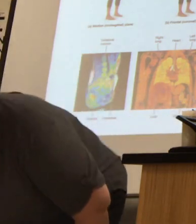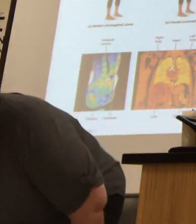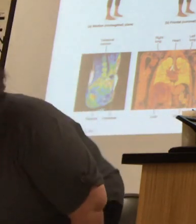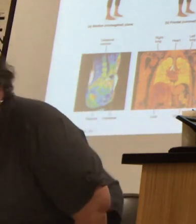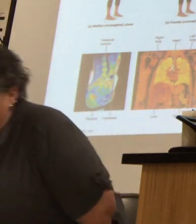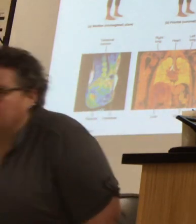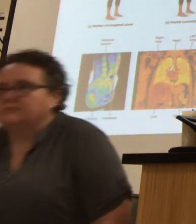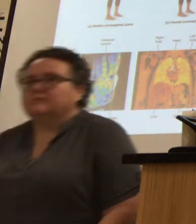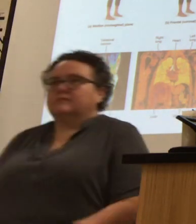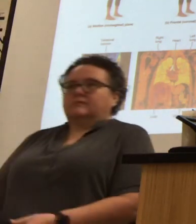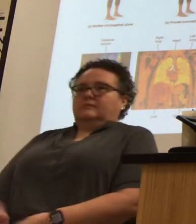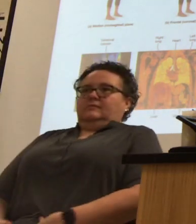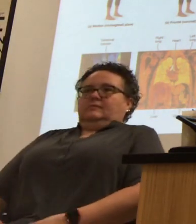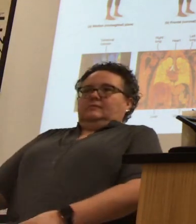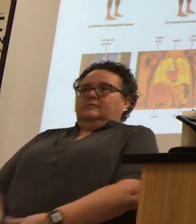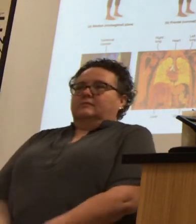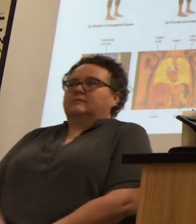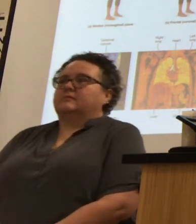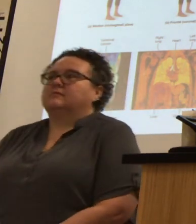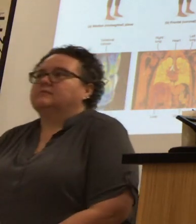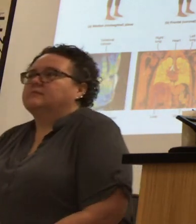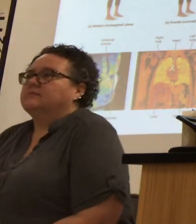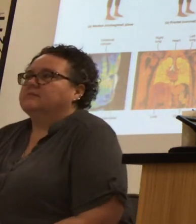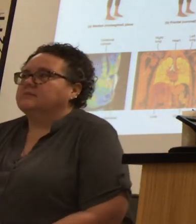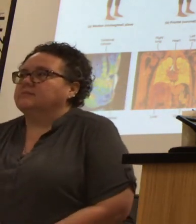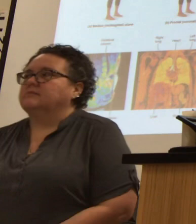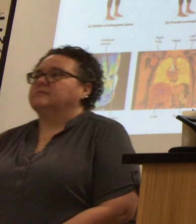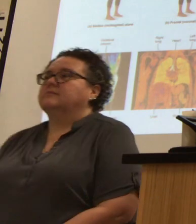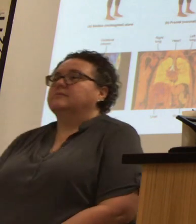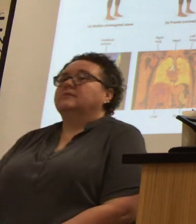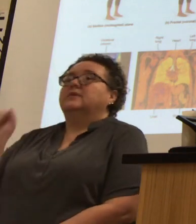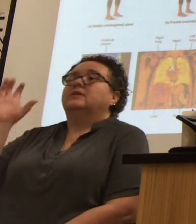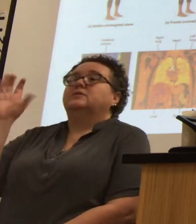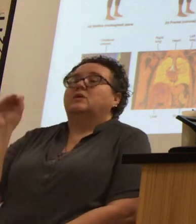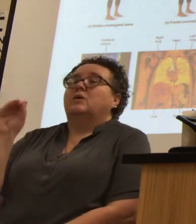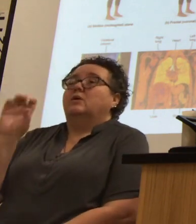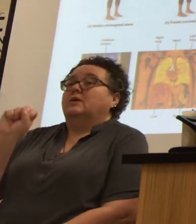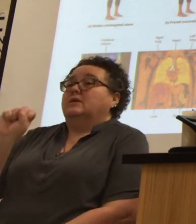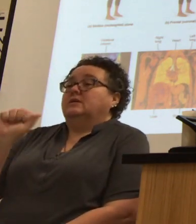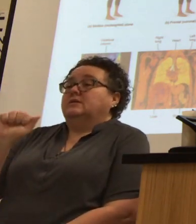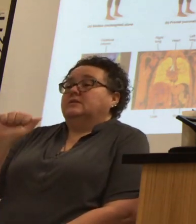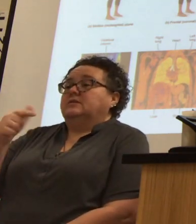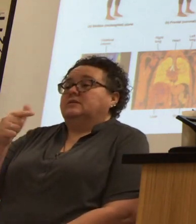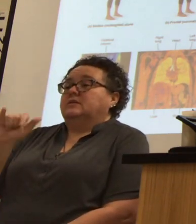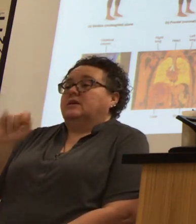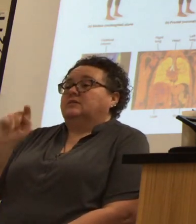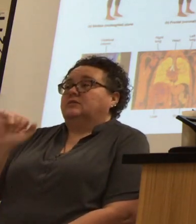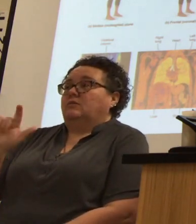So sagittal